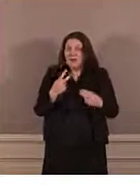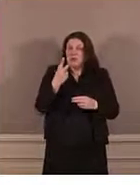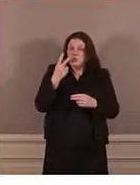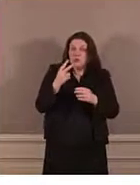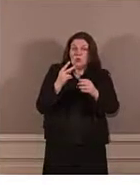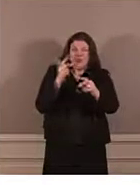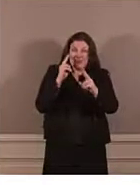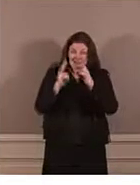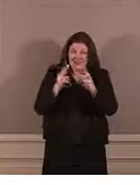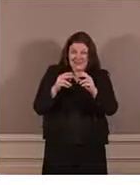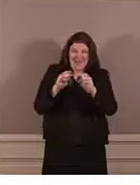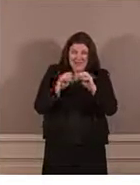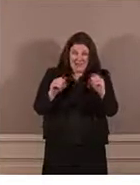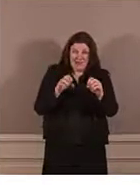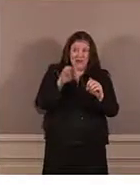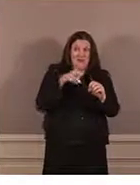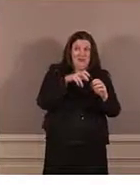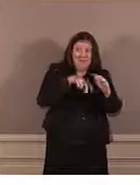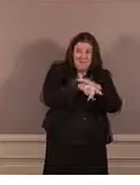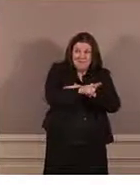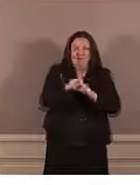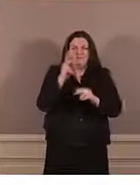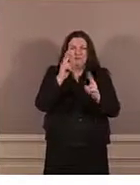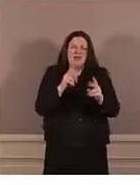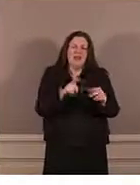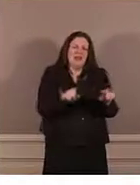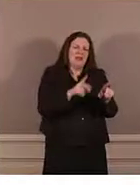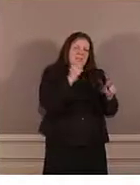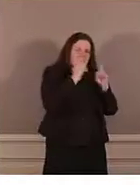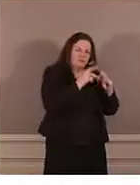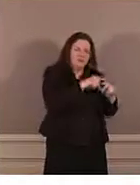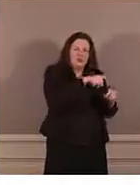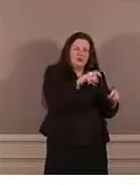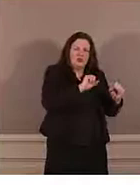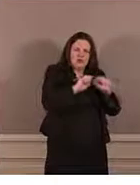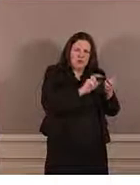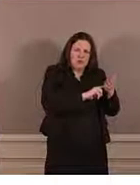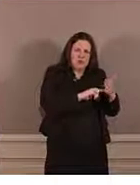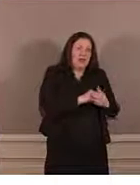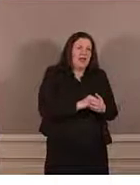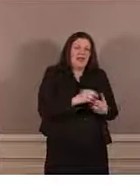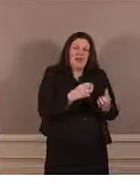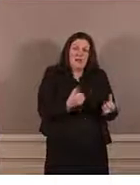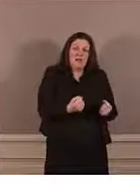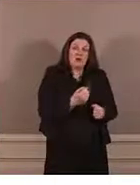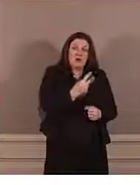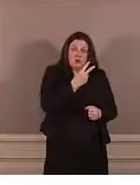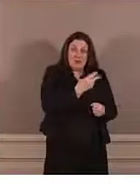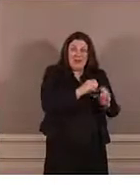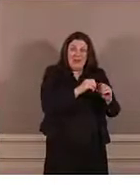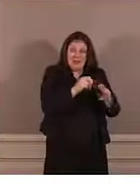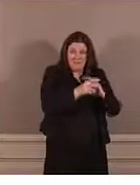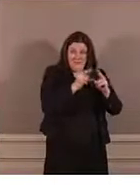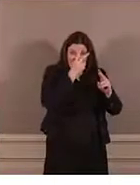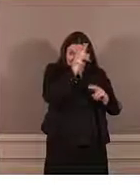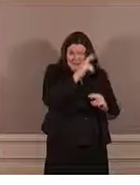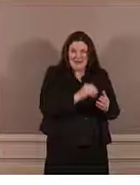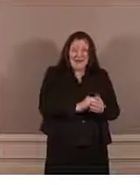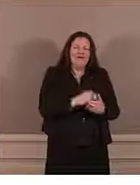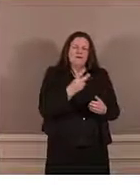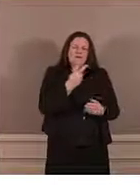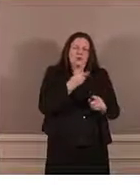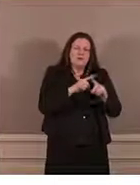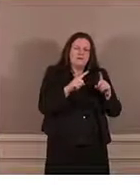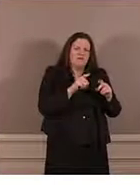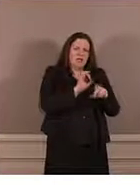visit. And then we also interviewed service users. So again, we did 2 of those per visit, and we had 2 different types